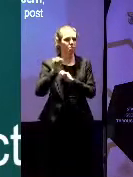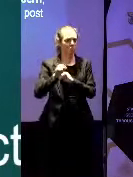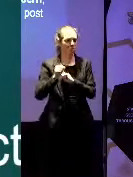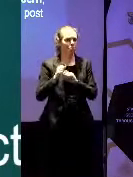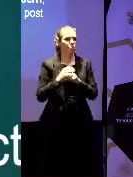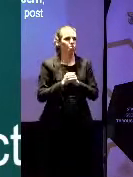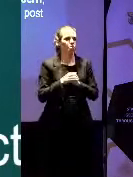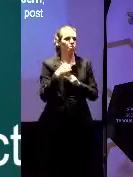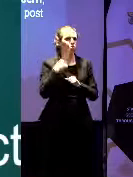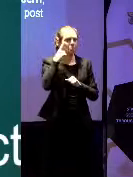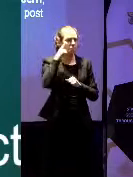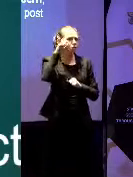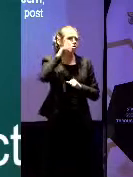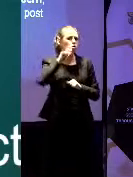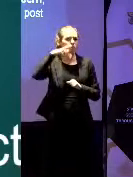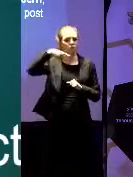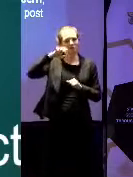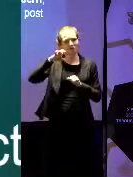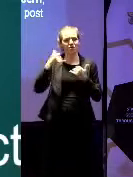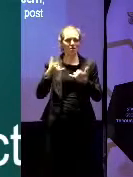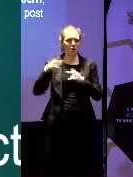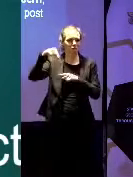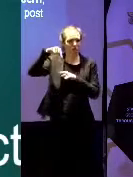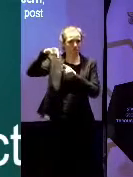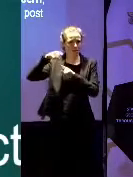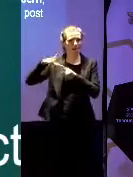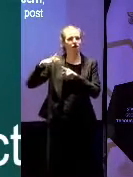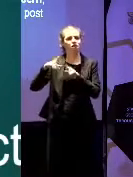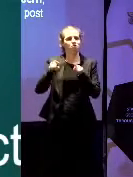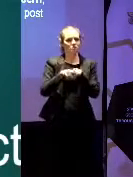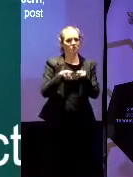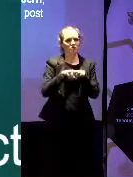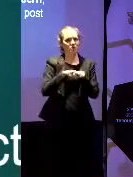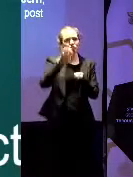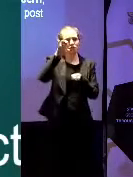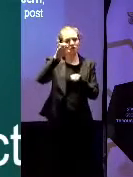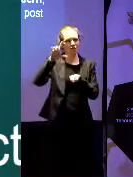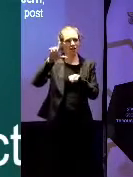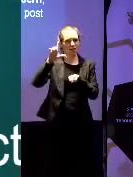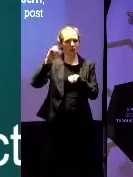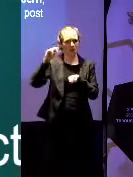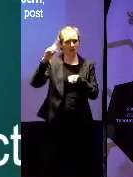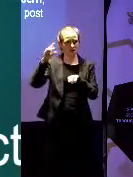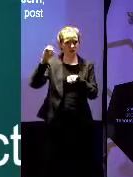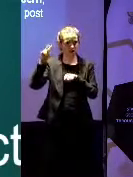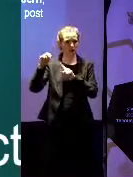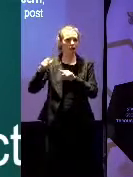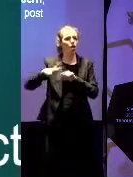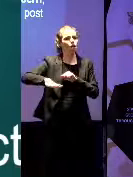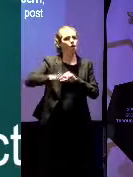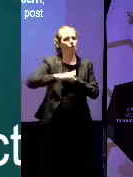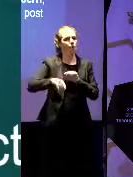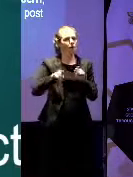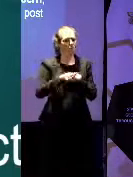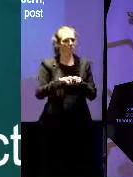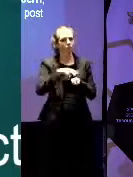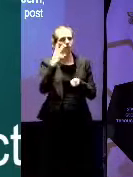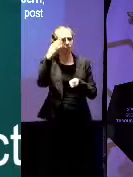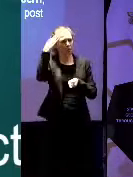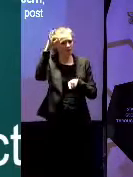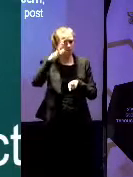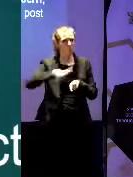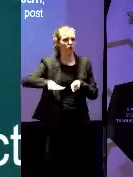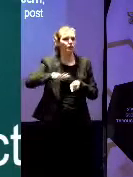in the old PE area, now Kabeja, and in East London. The rivers, the government dams, etc.